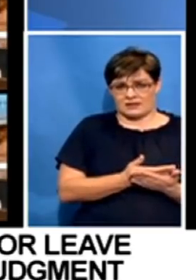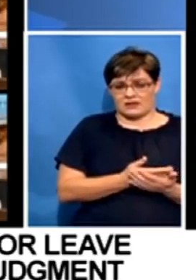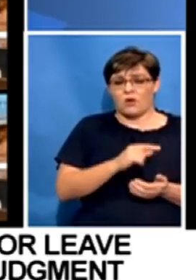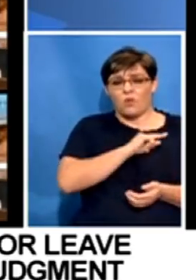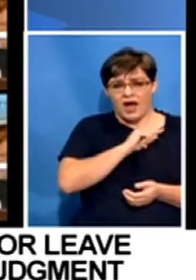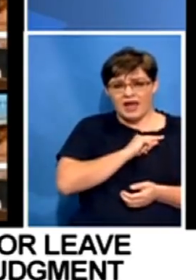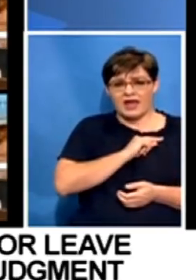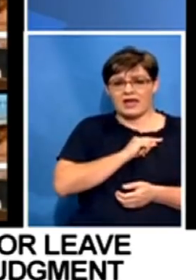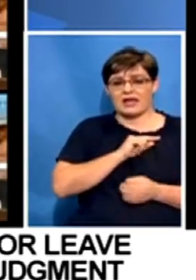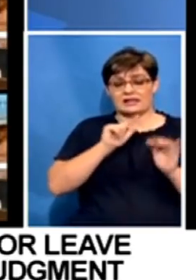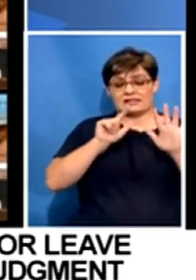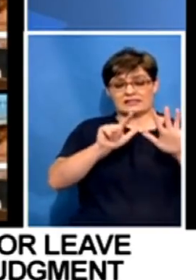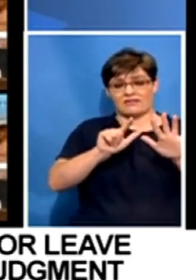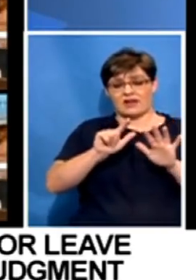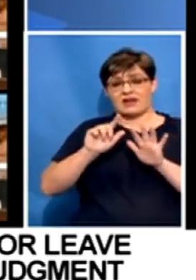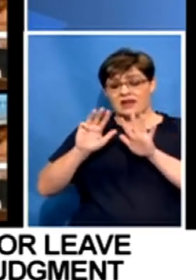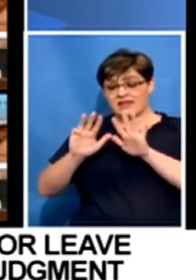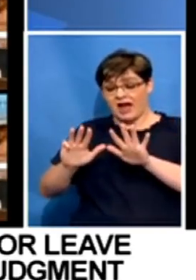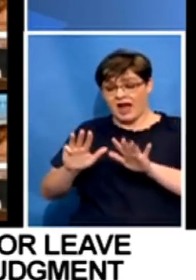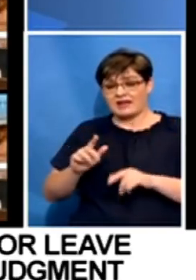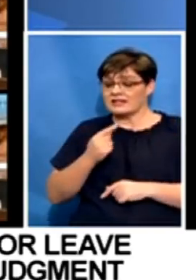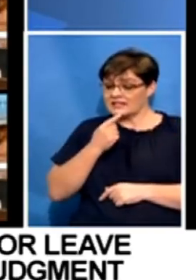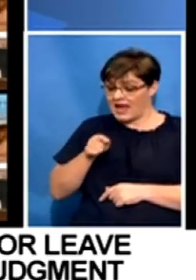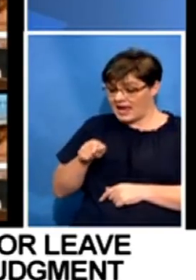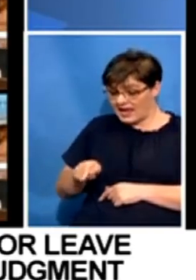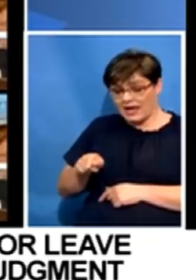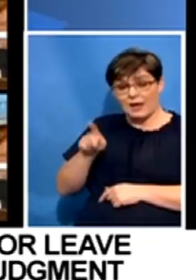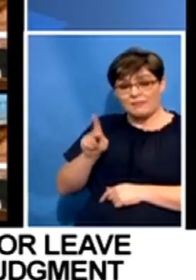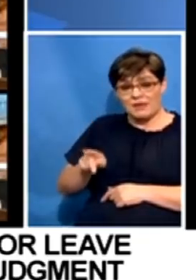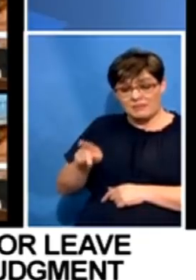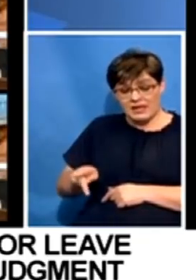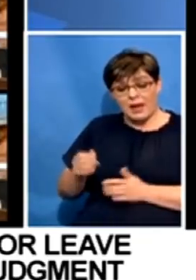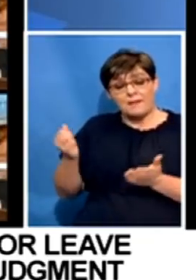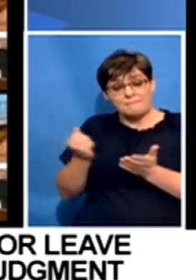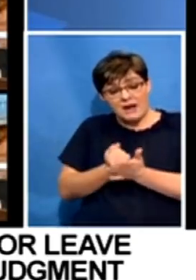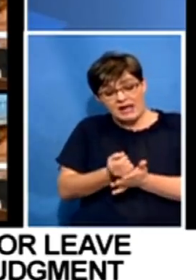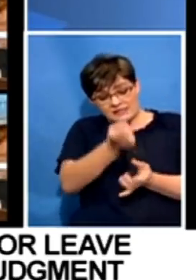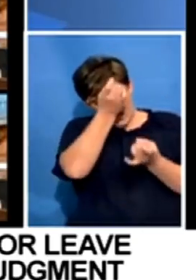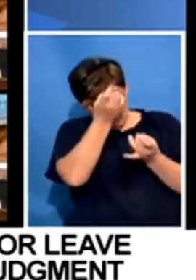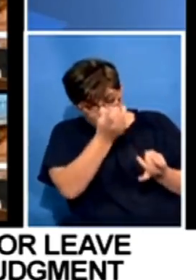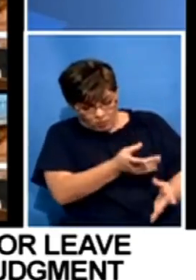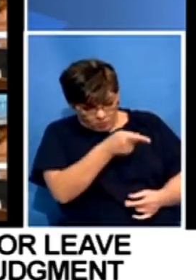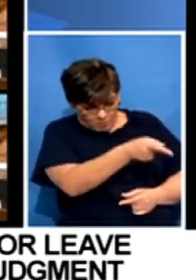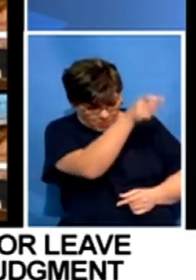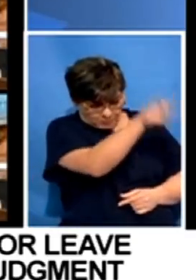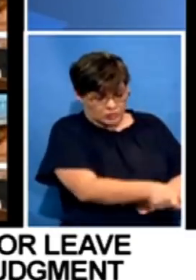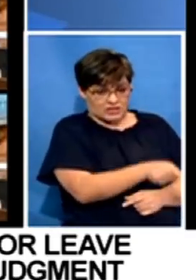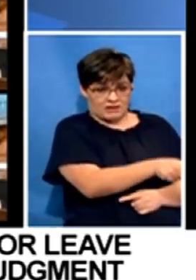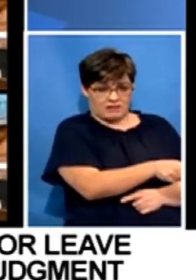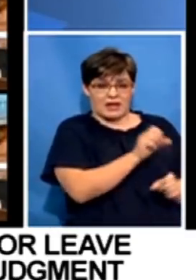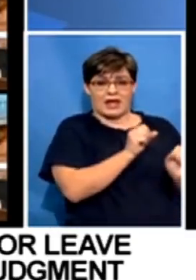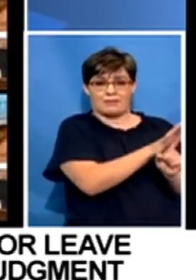obliges the public protector to alert the implicated person. I wouldn't like to read the entire section, but